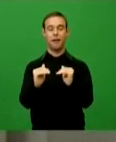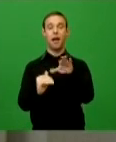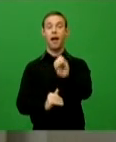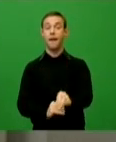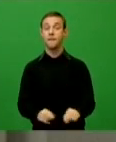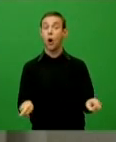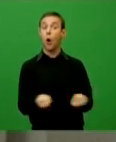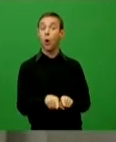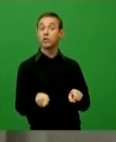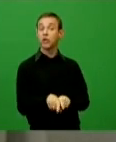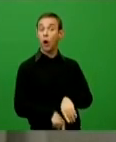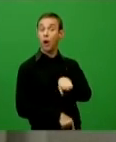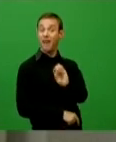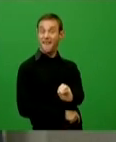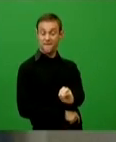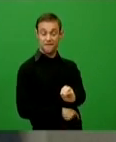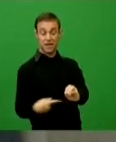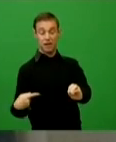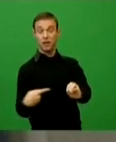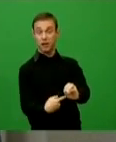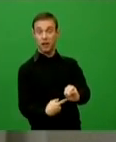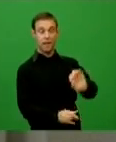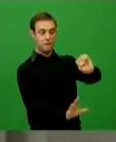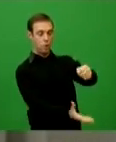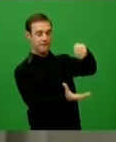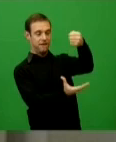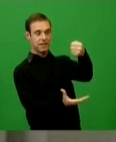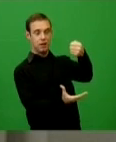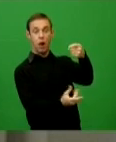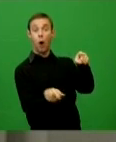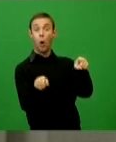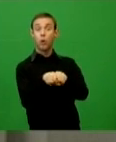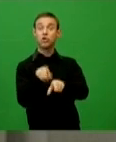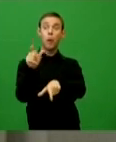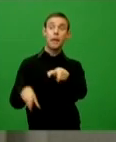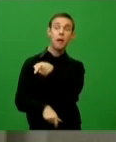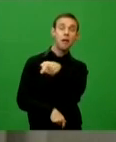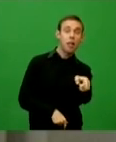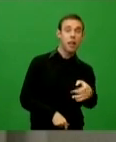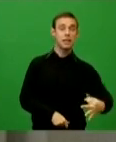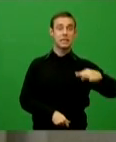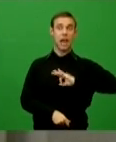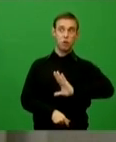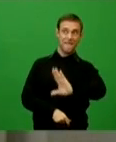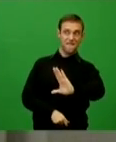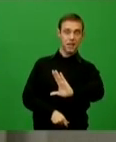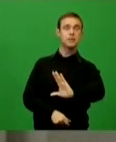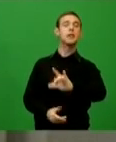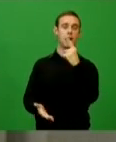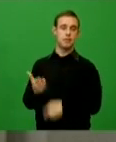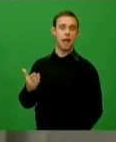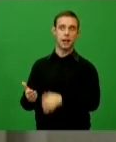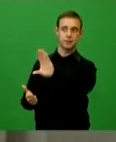for fiscal drag and a higher marginal tax bracket for high-income earners. The